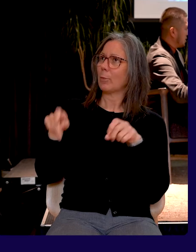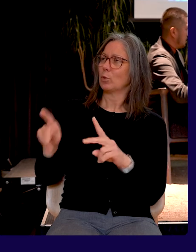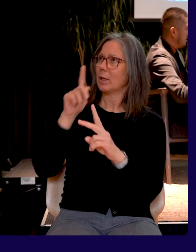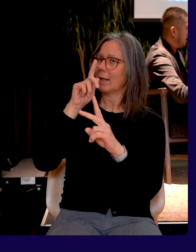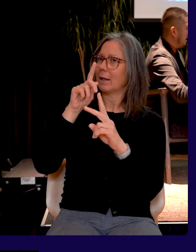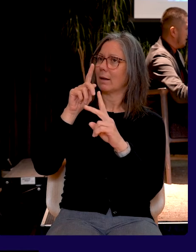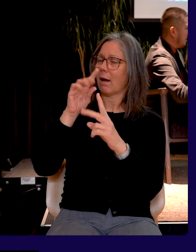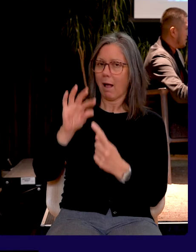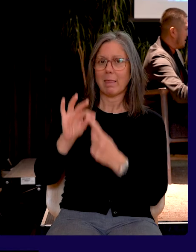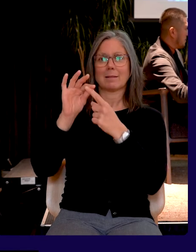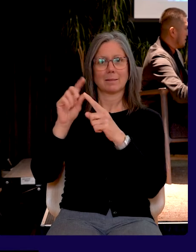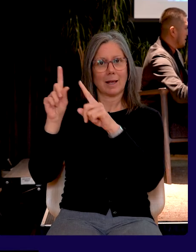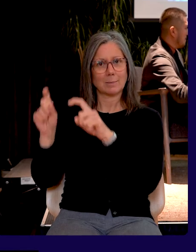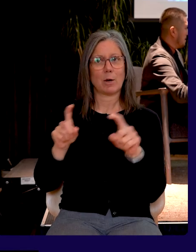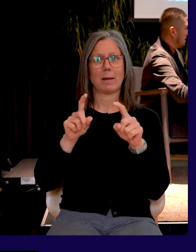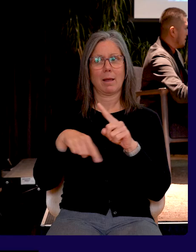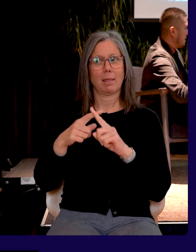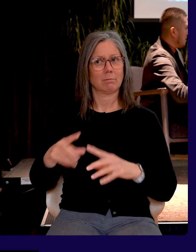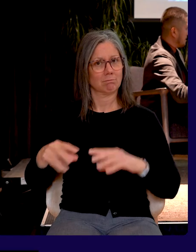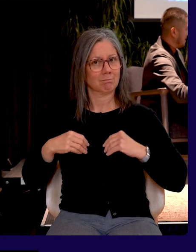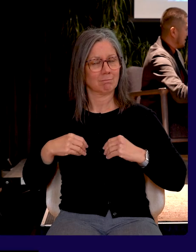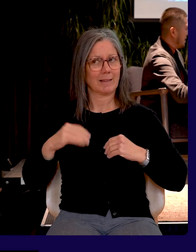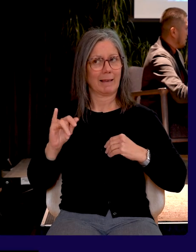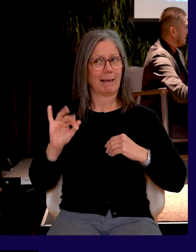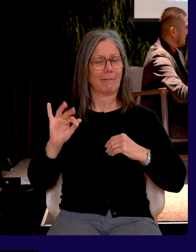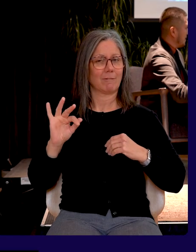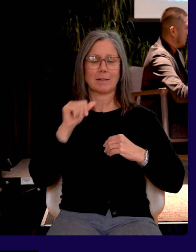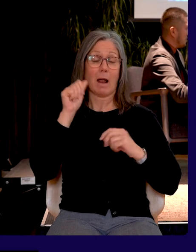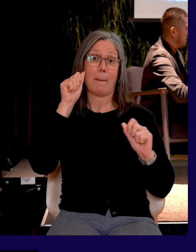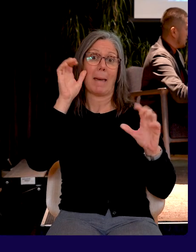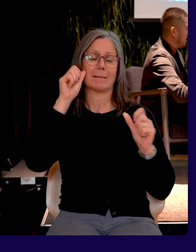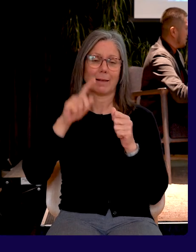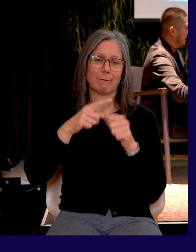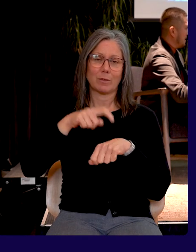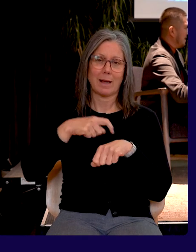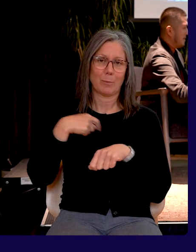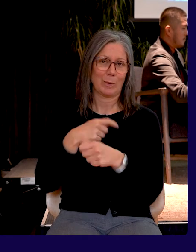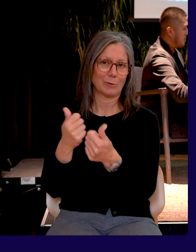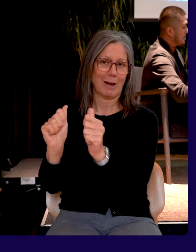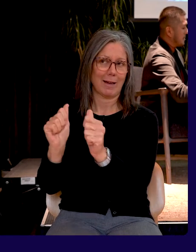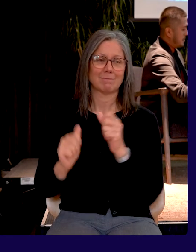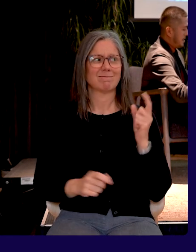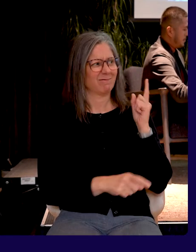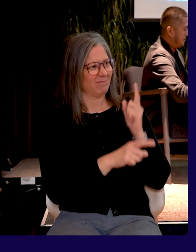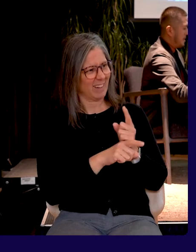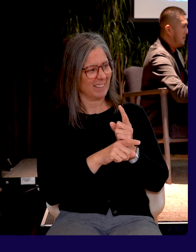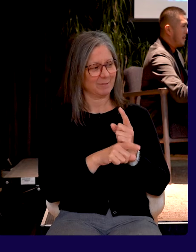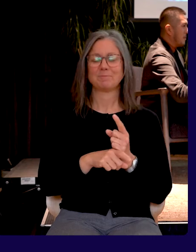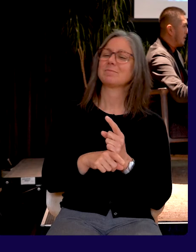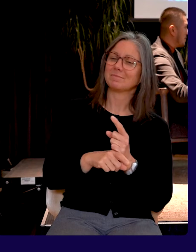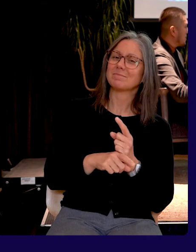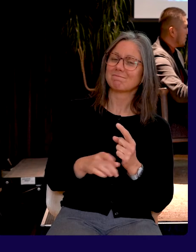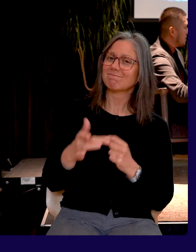iterate and experiment and be okay with not being amazing the first time we try something. Exactly. Resonate with that heavily.